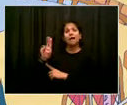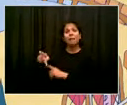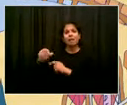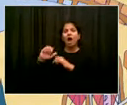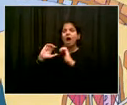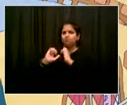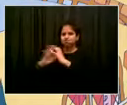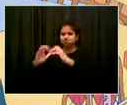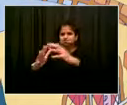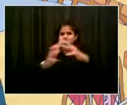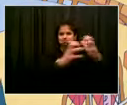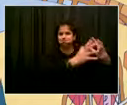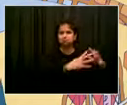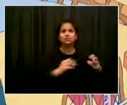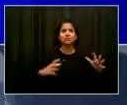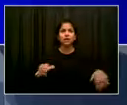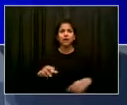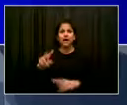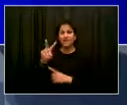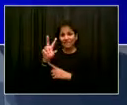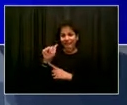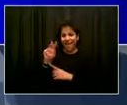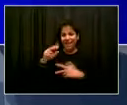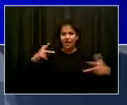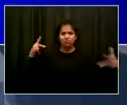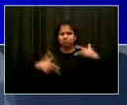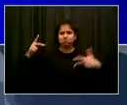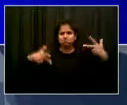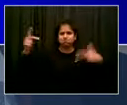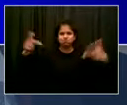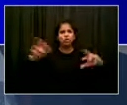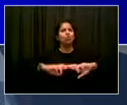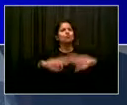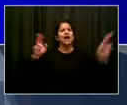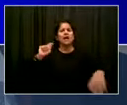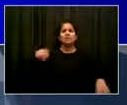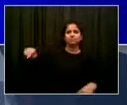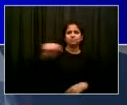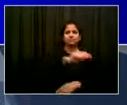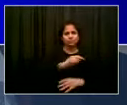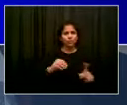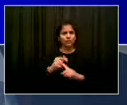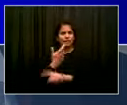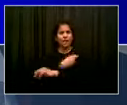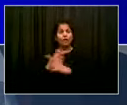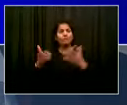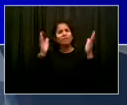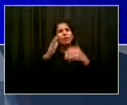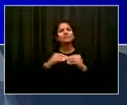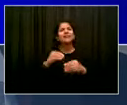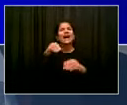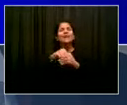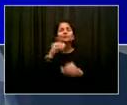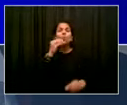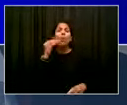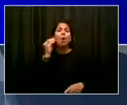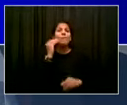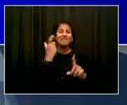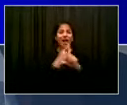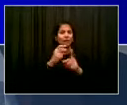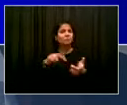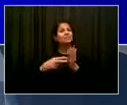powerful innovations that's been created in this whole effort, at-home vaccination. It started for folks who were homebound. It's now grown into